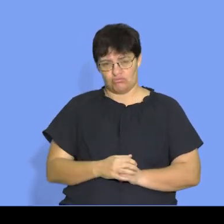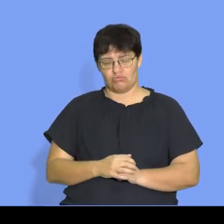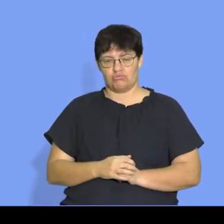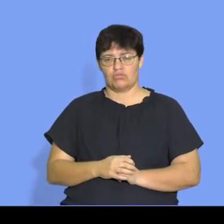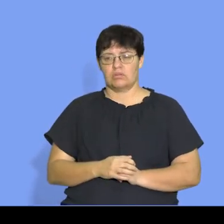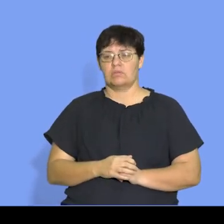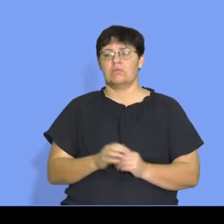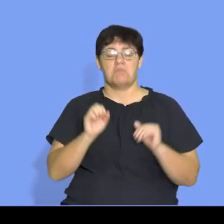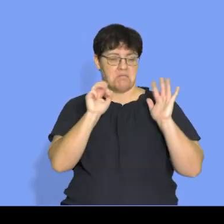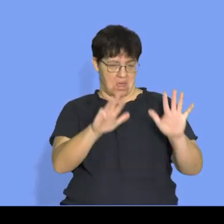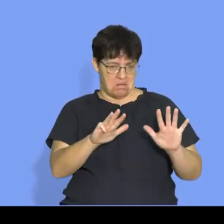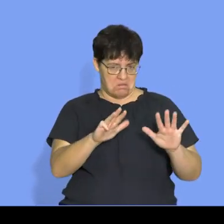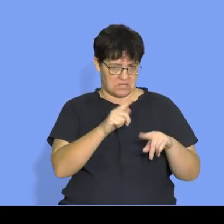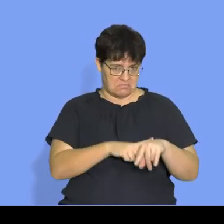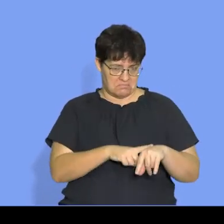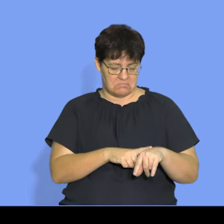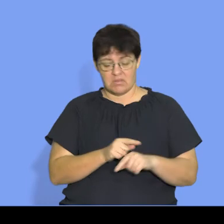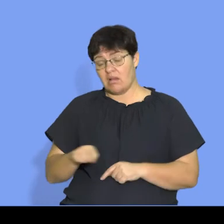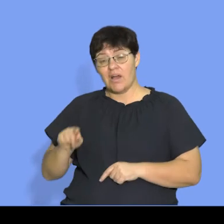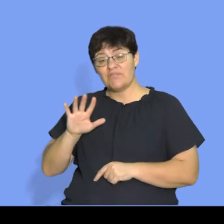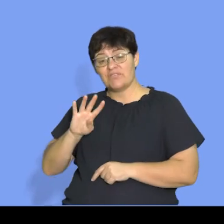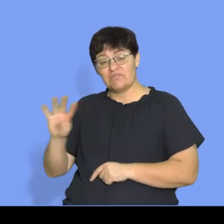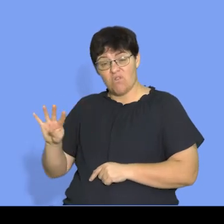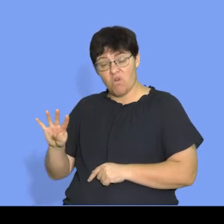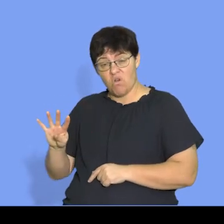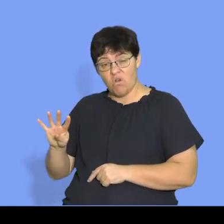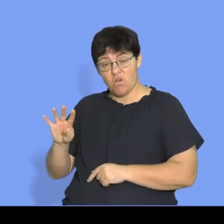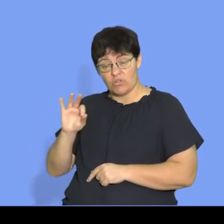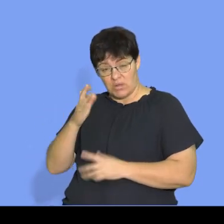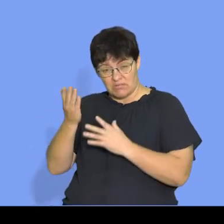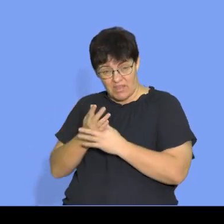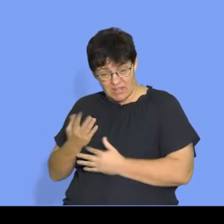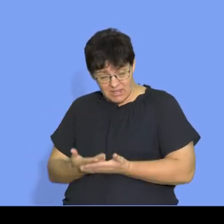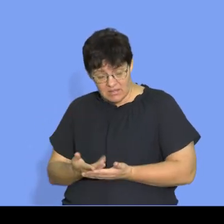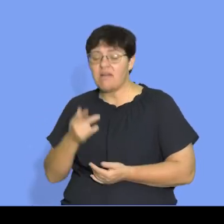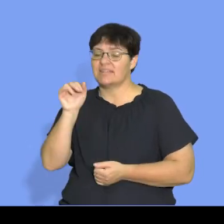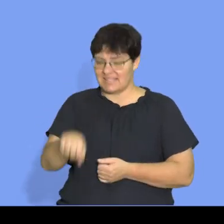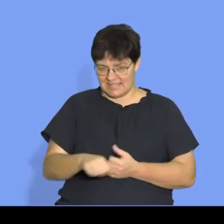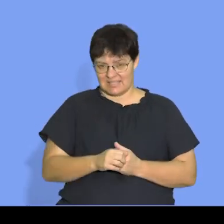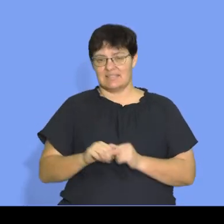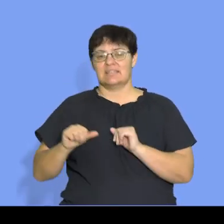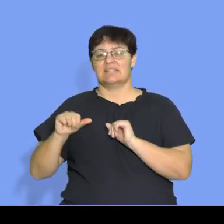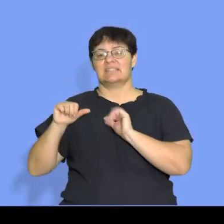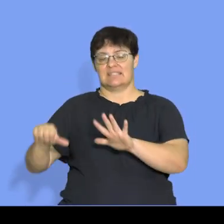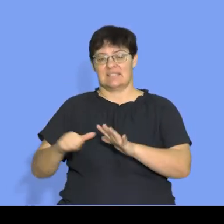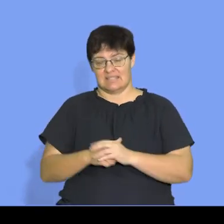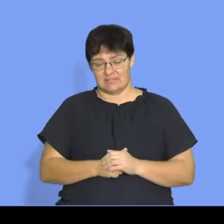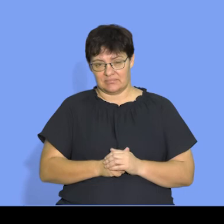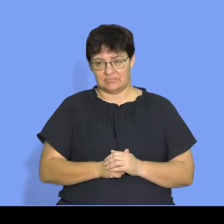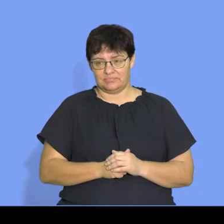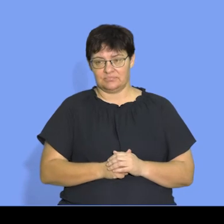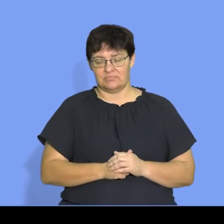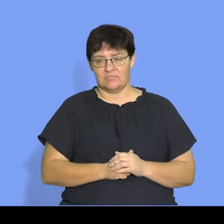in there 9 times. Is it divisible in 54? Yes, it goes in there 6 times.